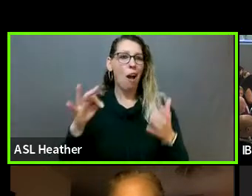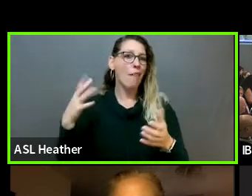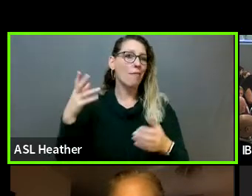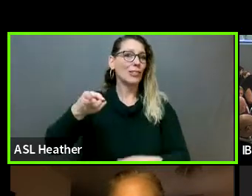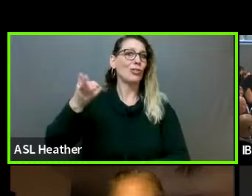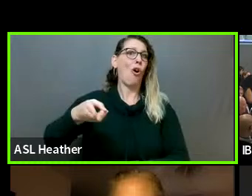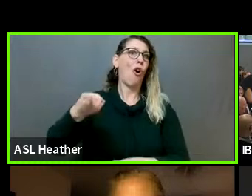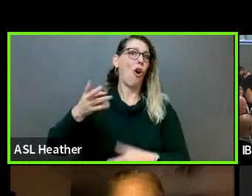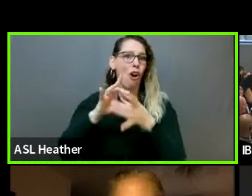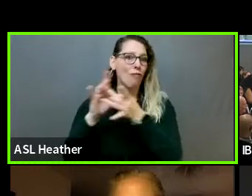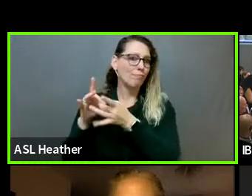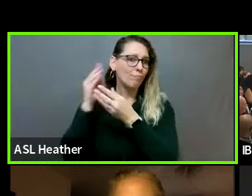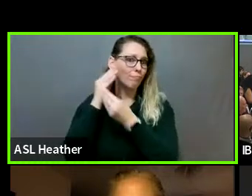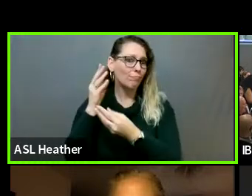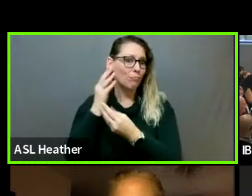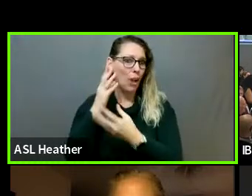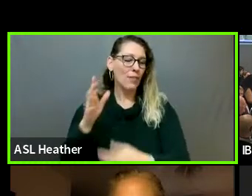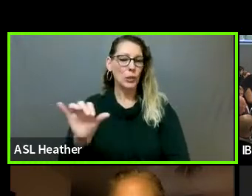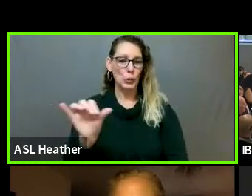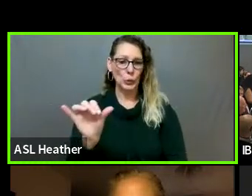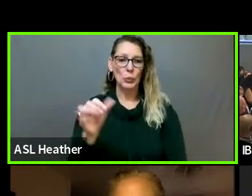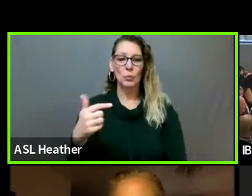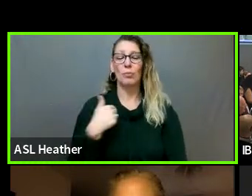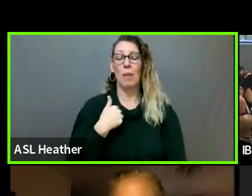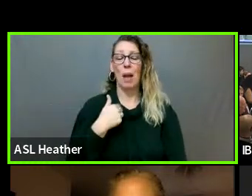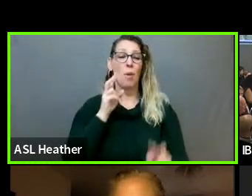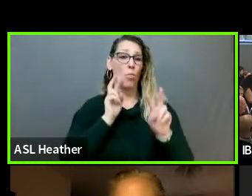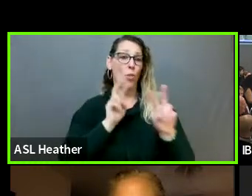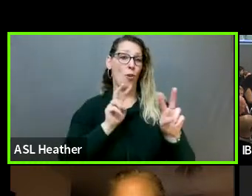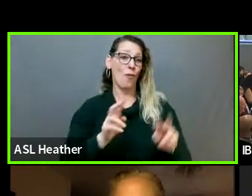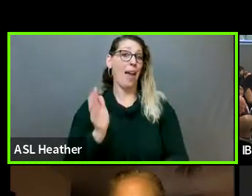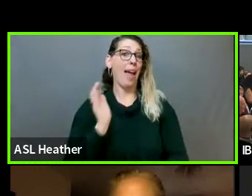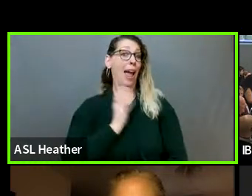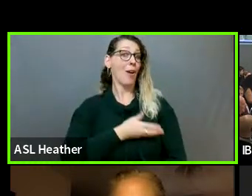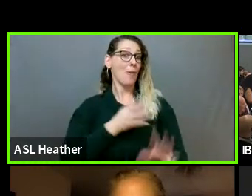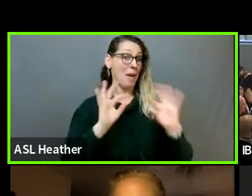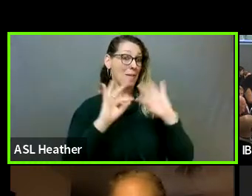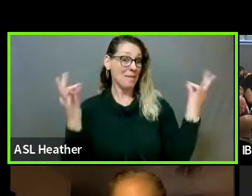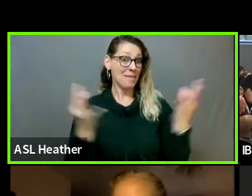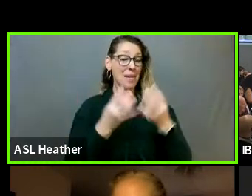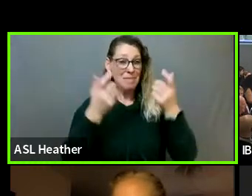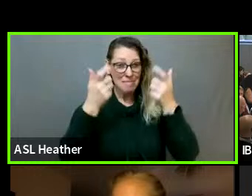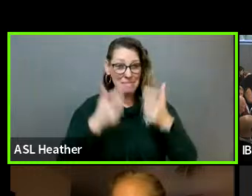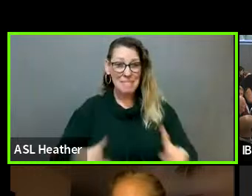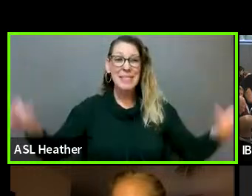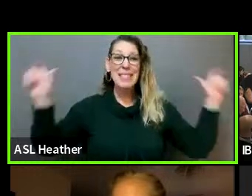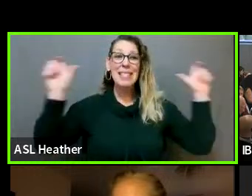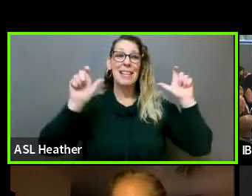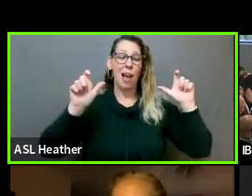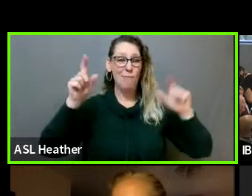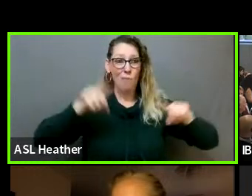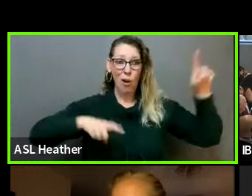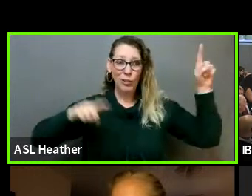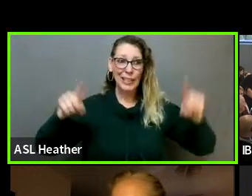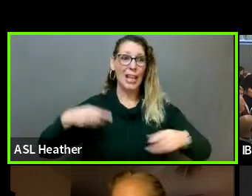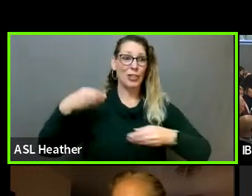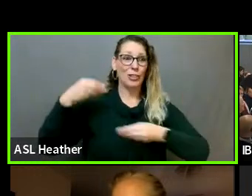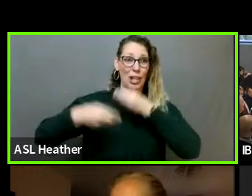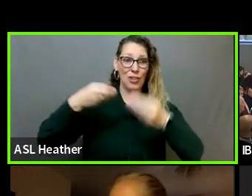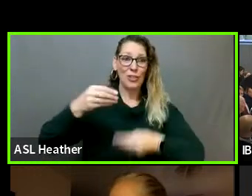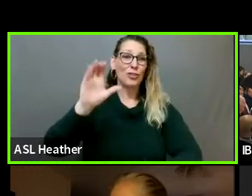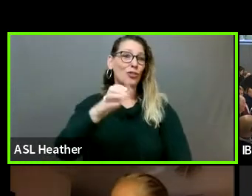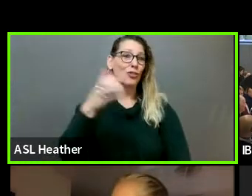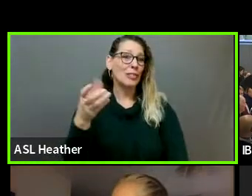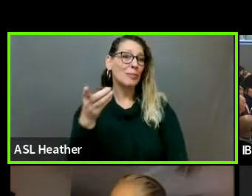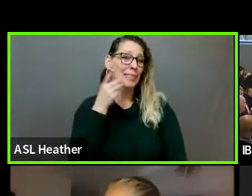references as well. And I'm looking forward to, our family does a big multi-generational Christmas dinner, which